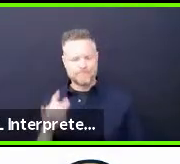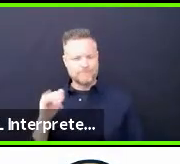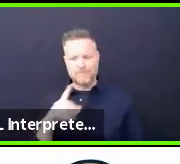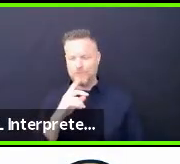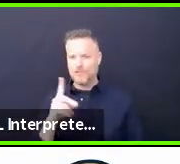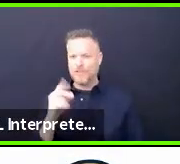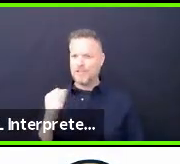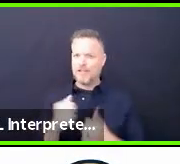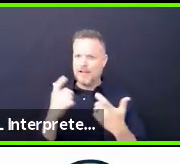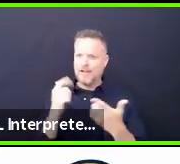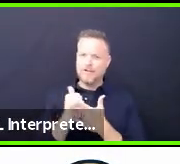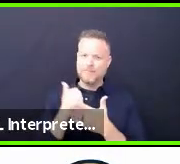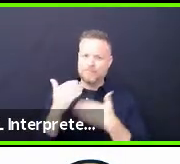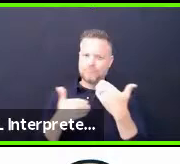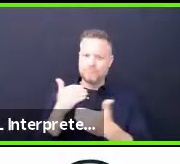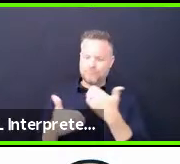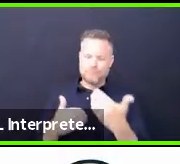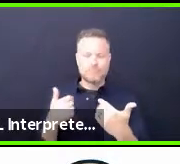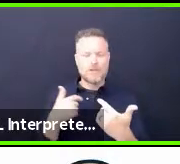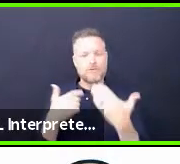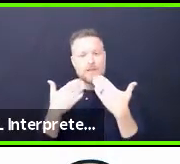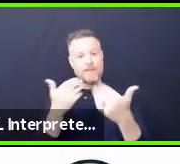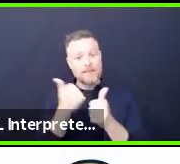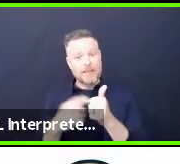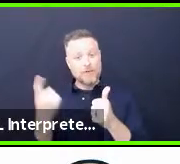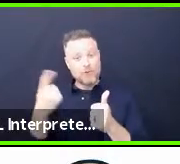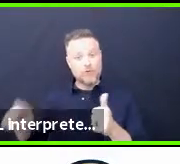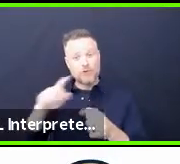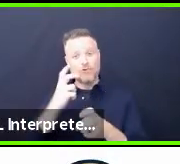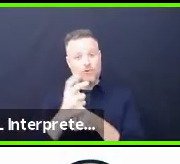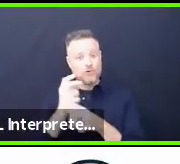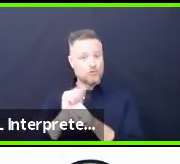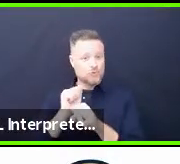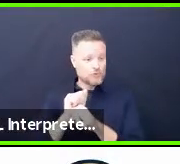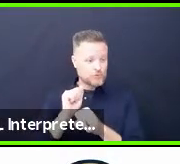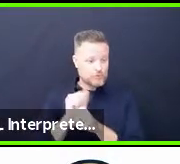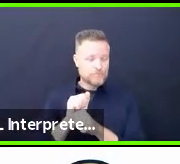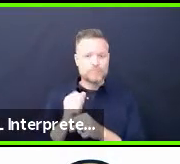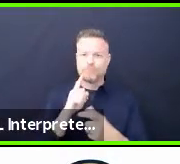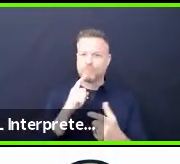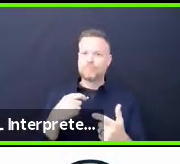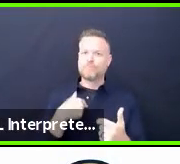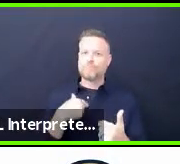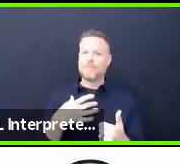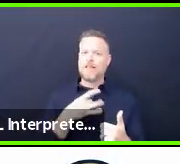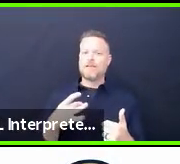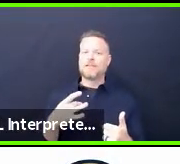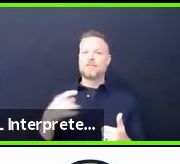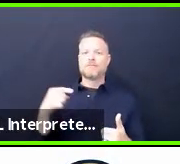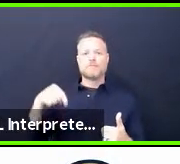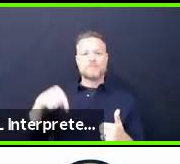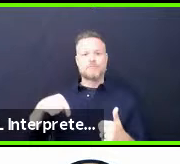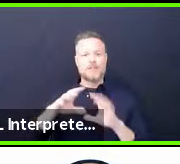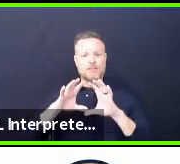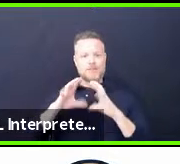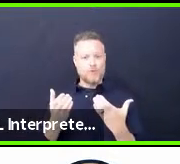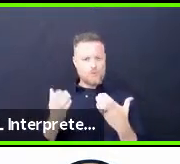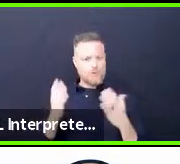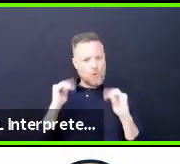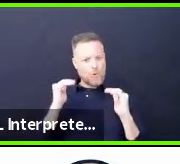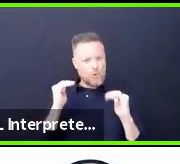things forward. So I really just wanted to thank everybody for the work they're doing. I really liked this format. So hopefully